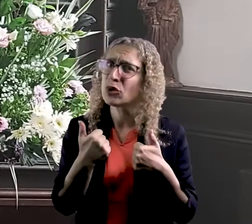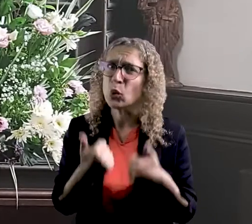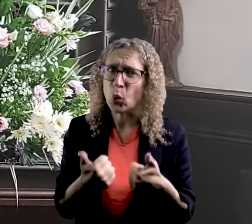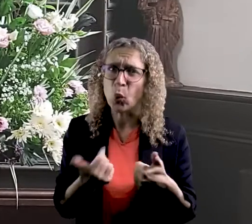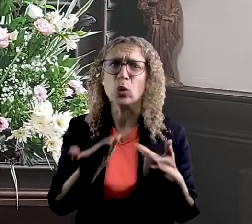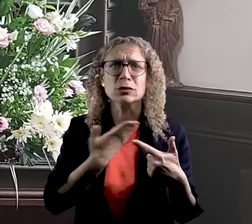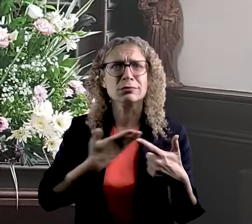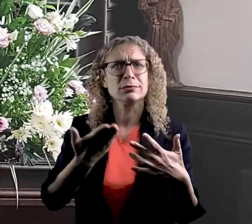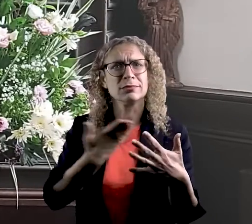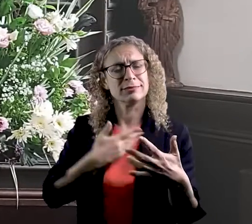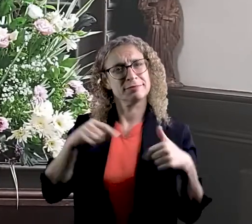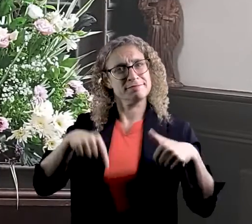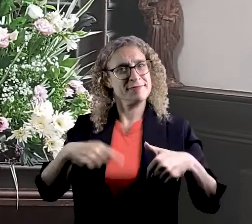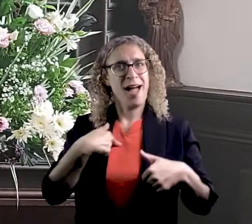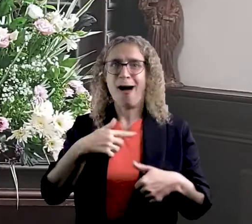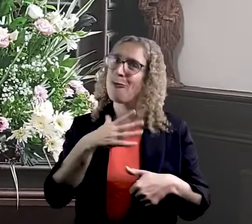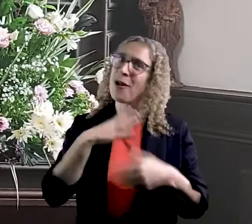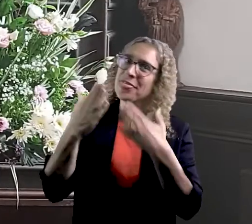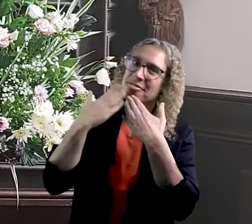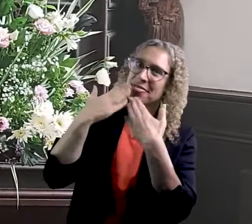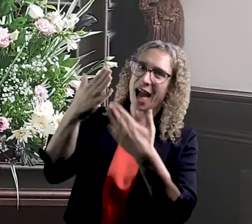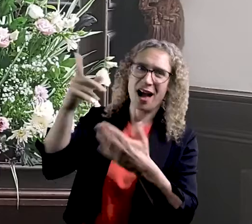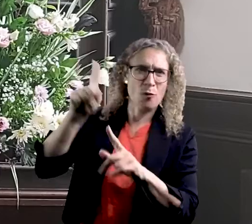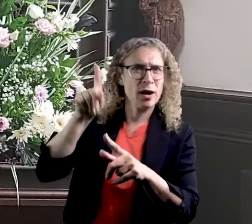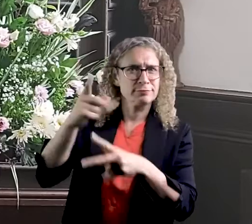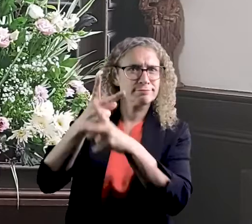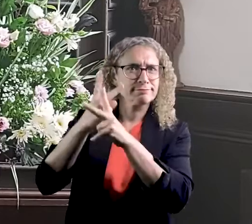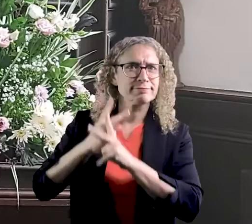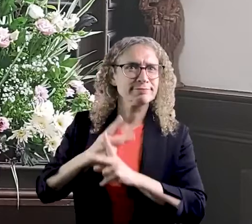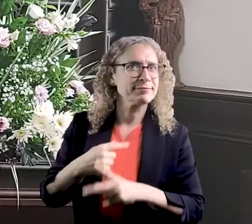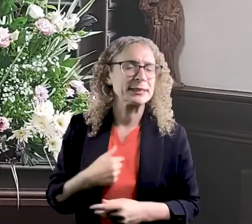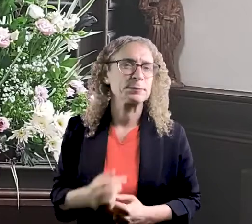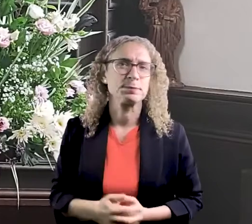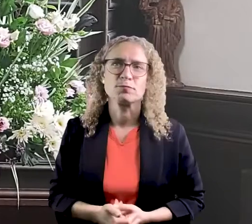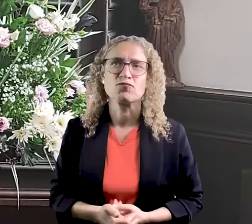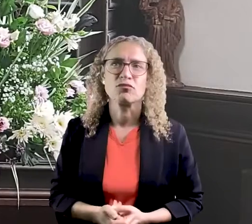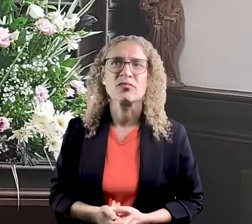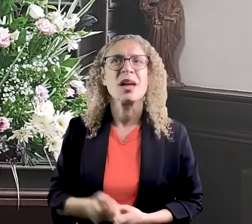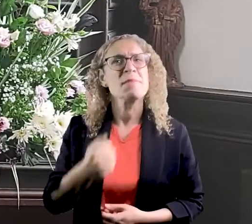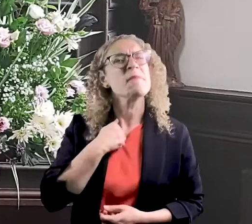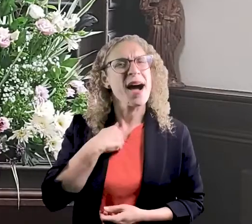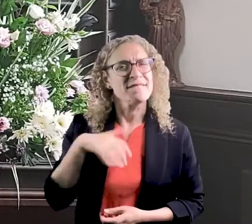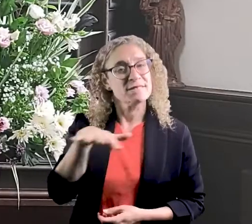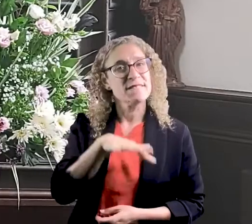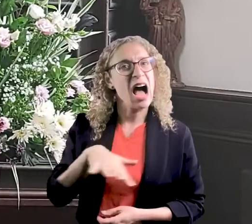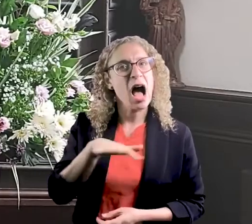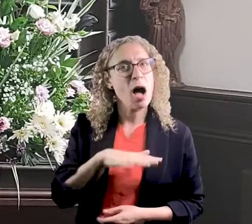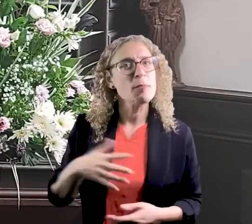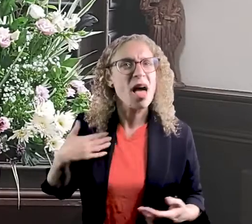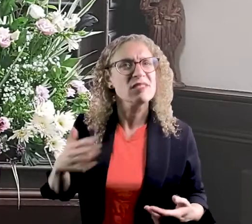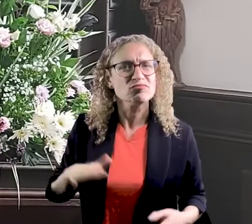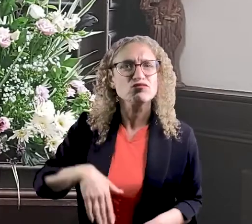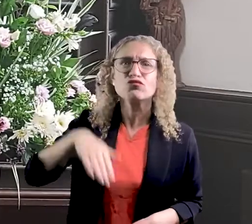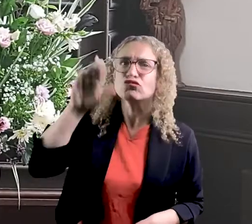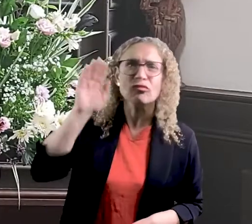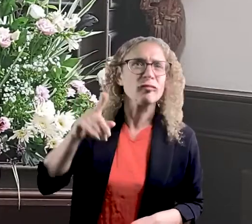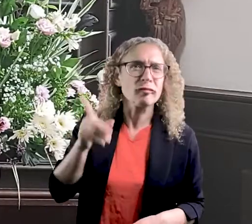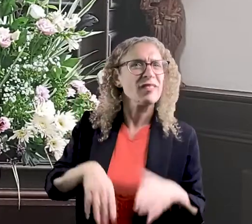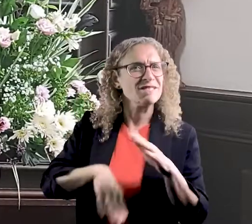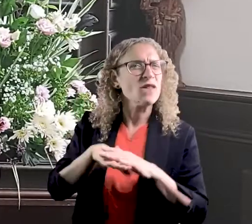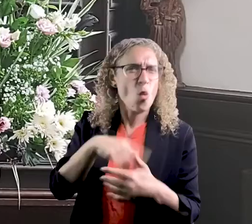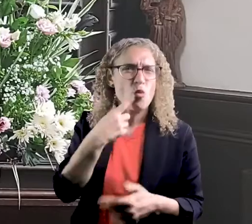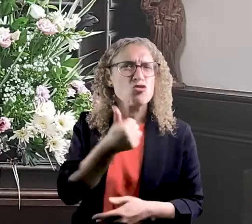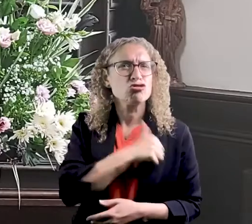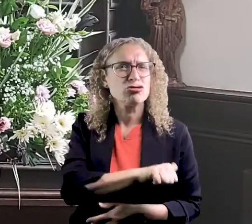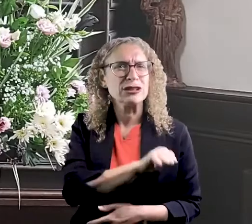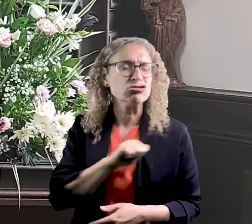me and to thank him for his faithfulness. I was born into an actively Christian family,